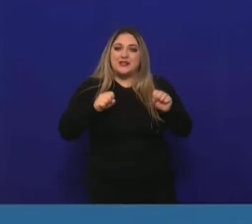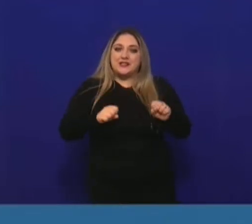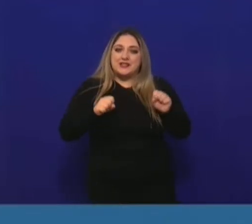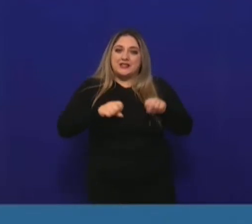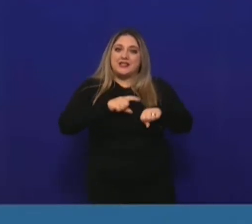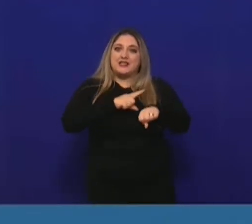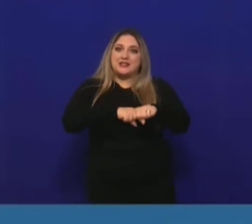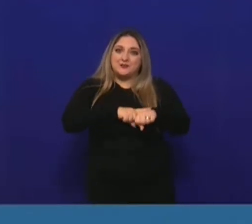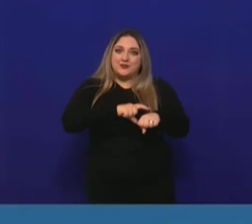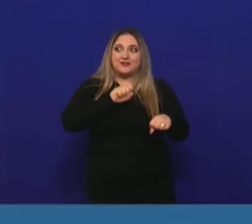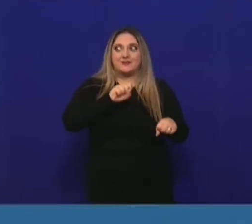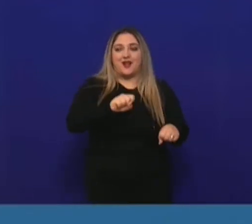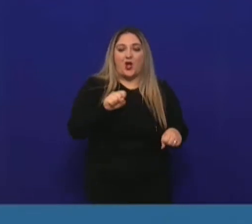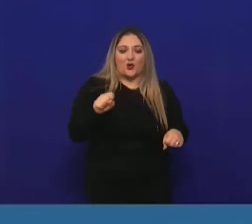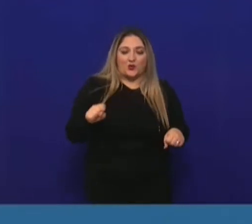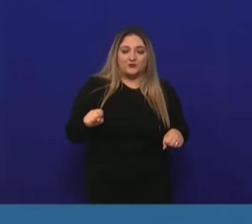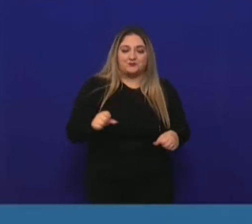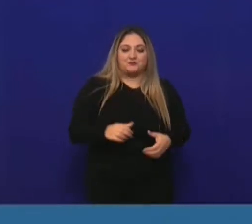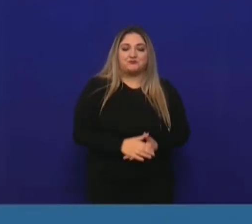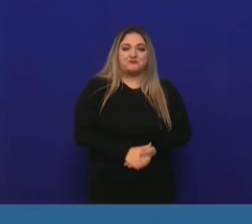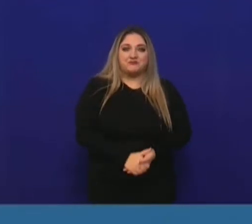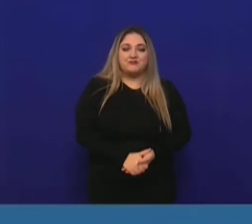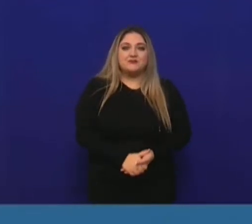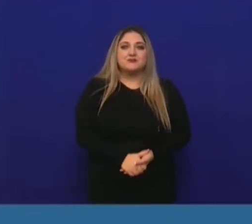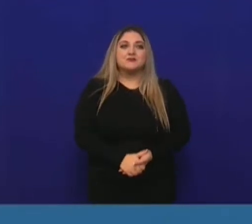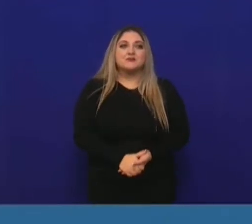meta aħna skont l-istrateġija jmissna aħna wkoll.